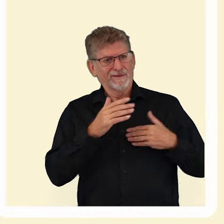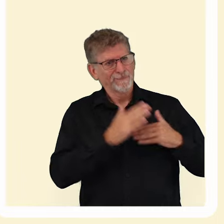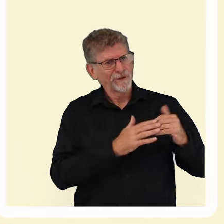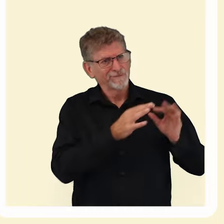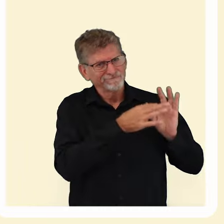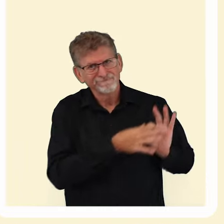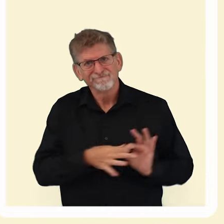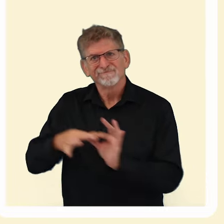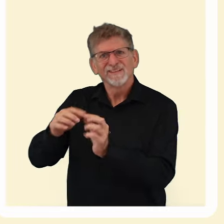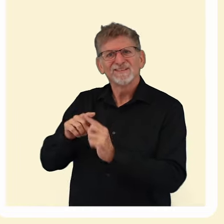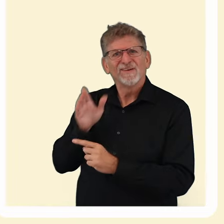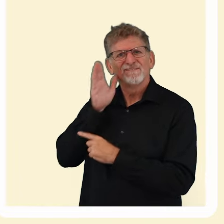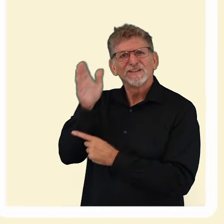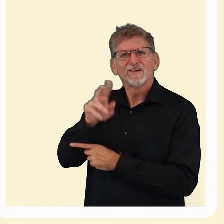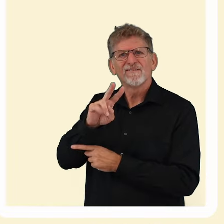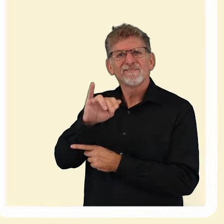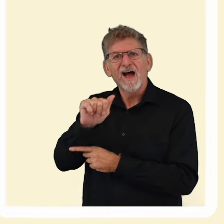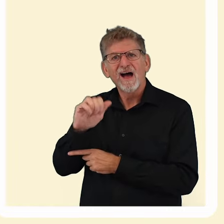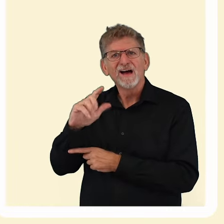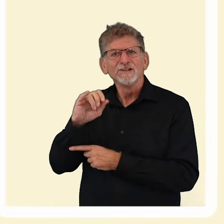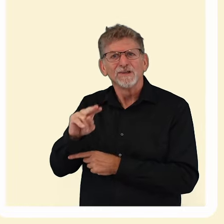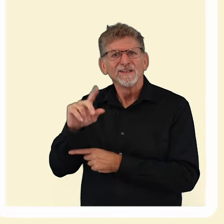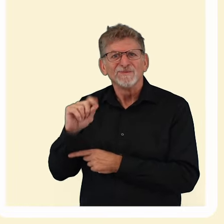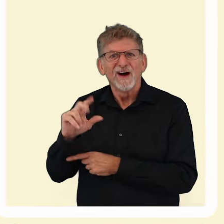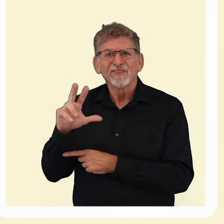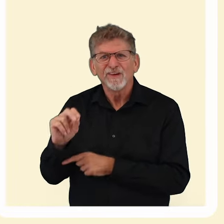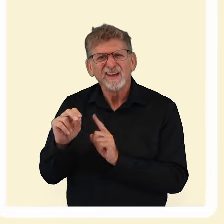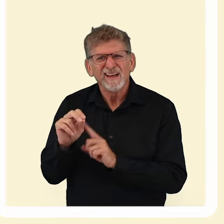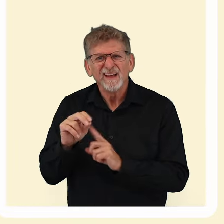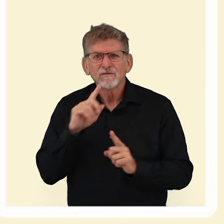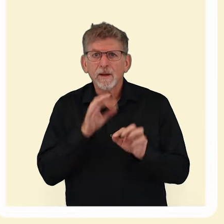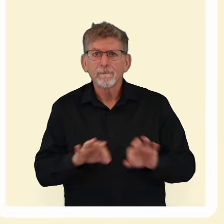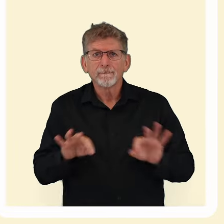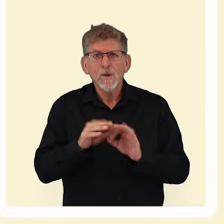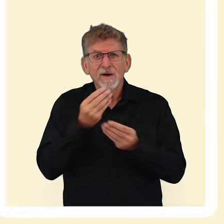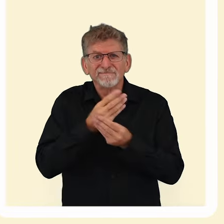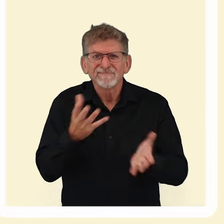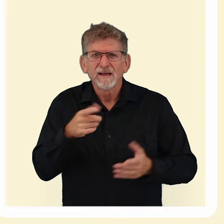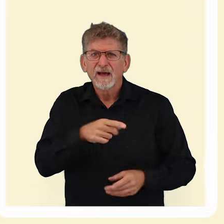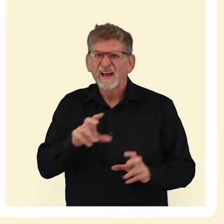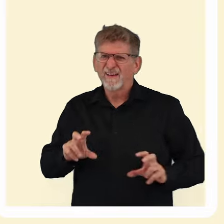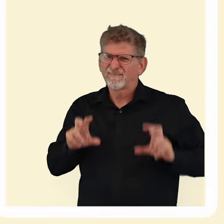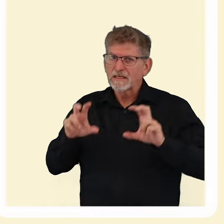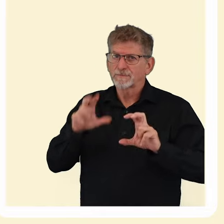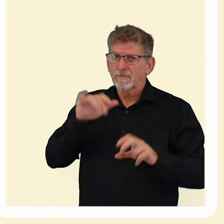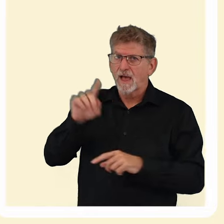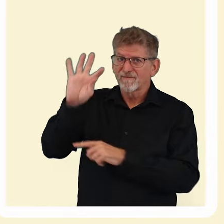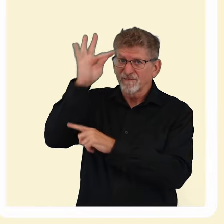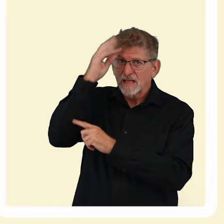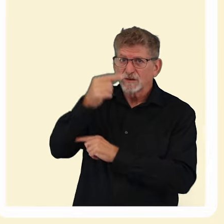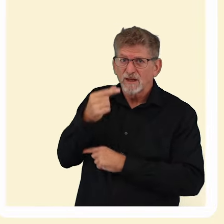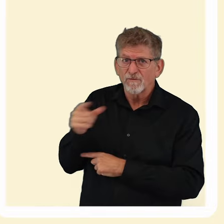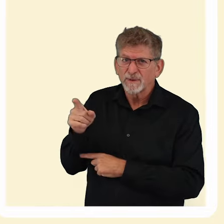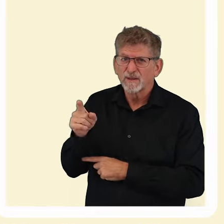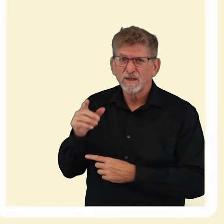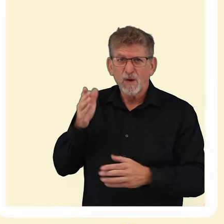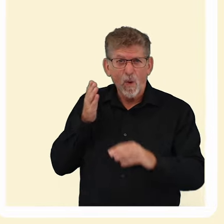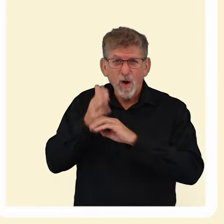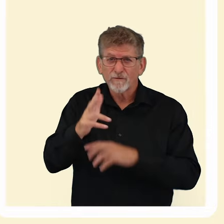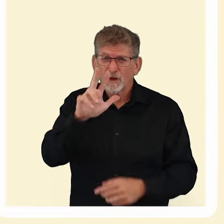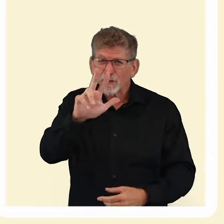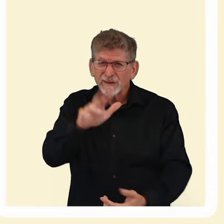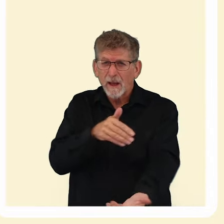really important to note. That's an investment by the federal government of over $3 billion in the last 5 years. That